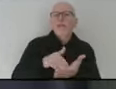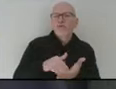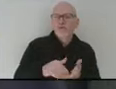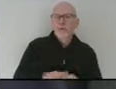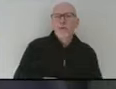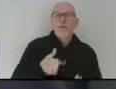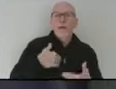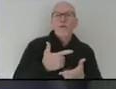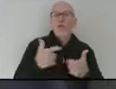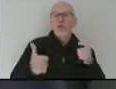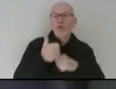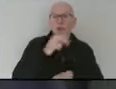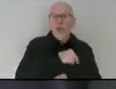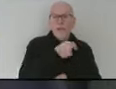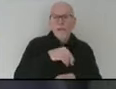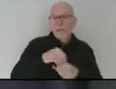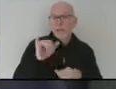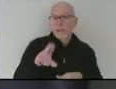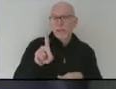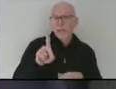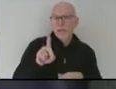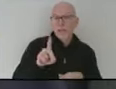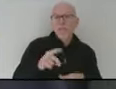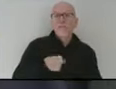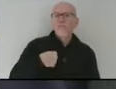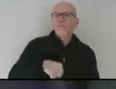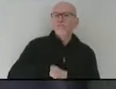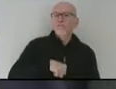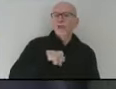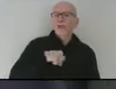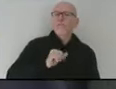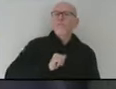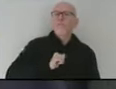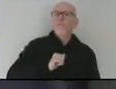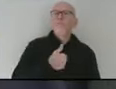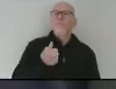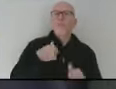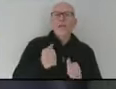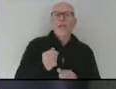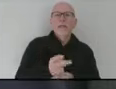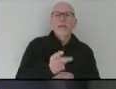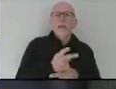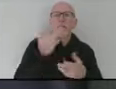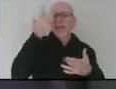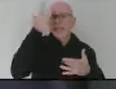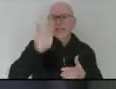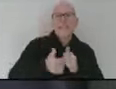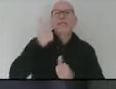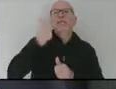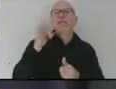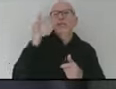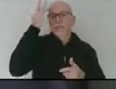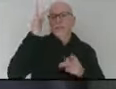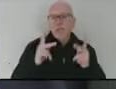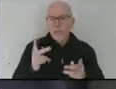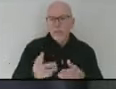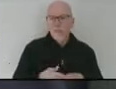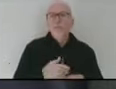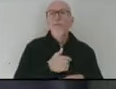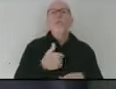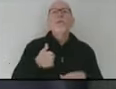largest hospital in Indiana, and we pride ourselves with being able to take care of the sickest of the sick. We not only serve our